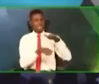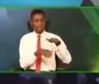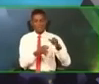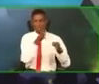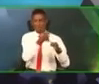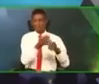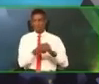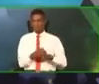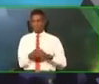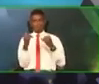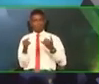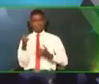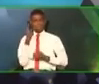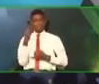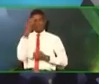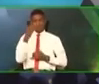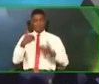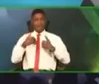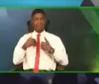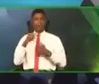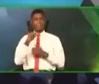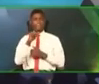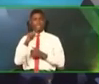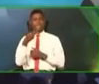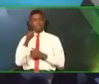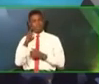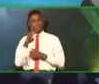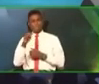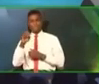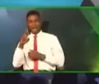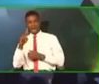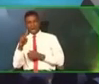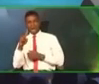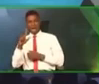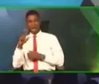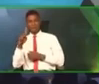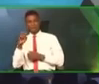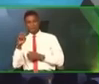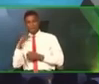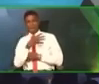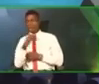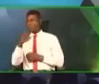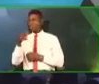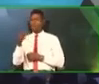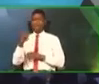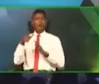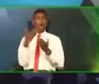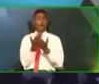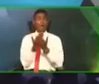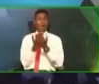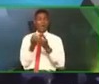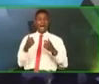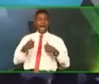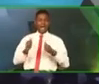gospel, Matthew, Mark, Luke, and John, all an attempt to capture the speakings of God